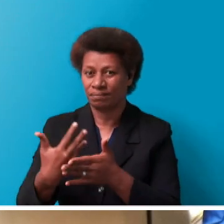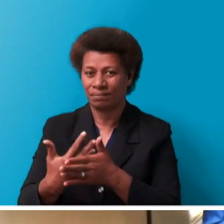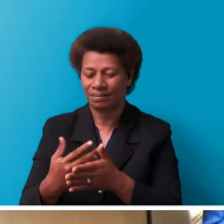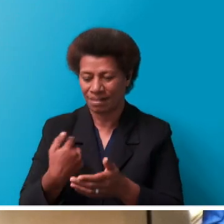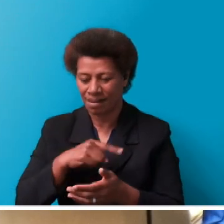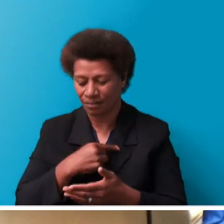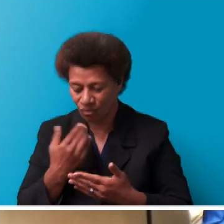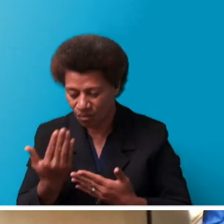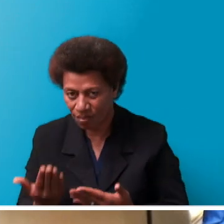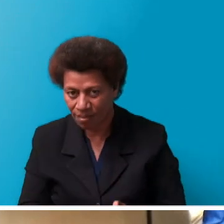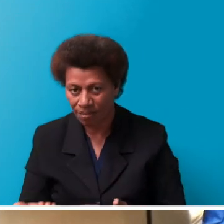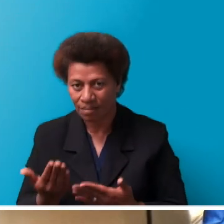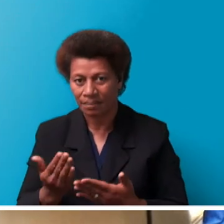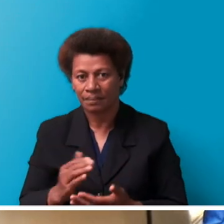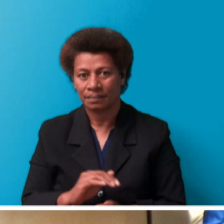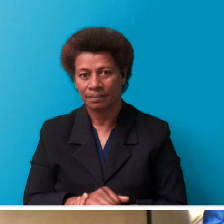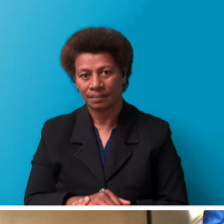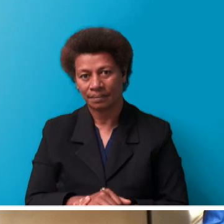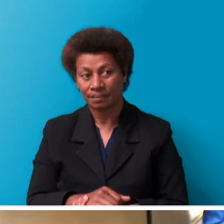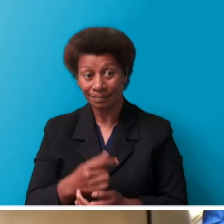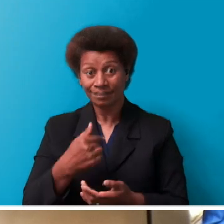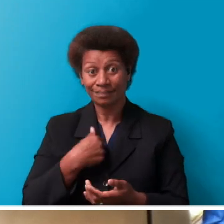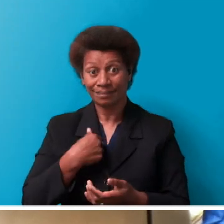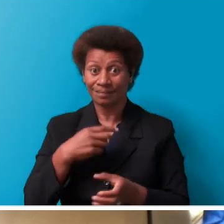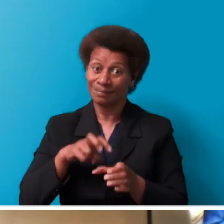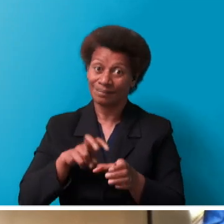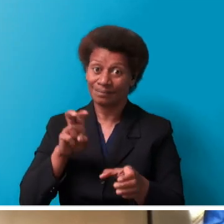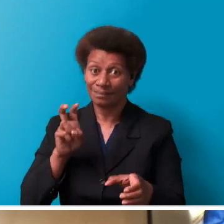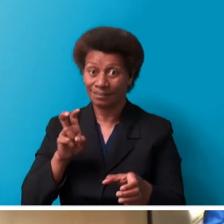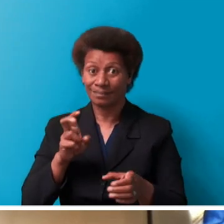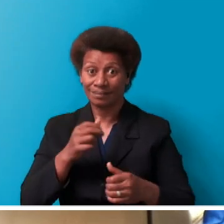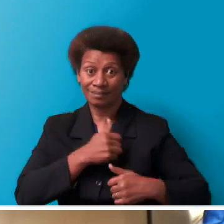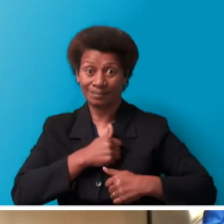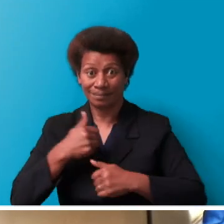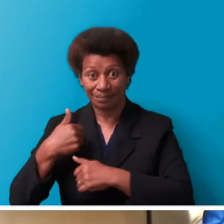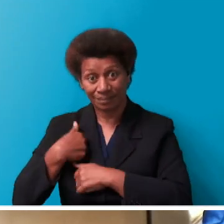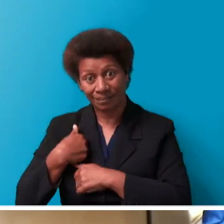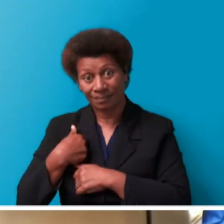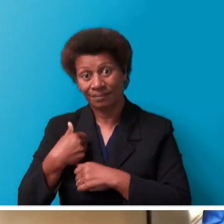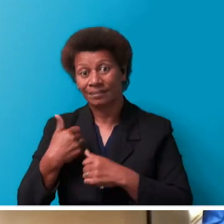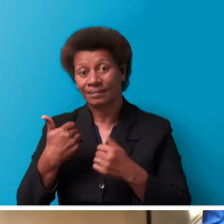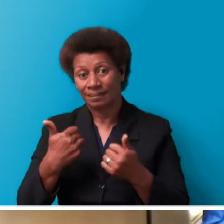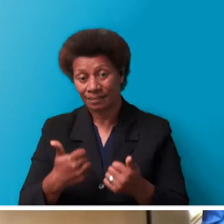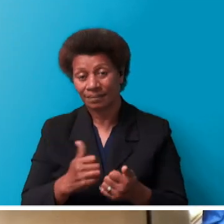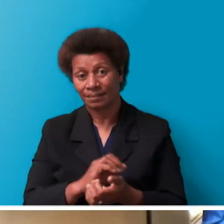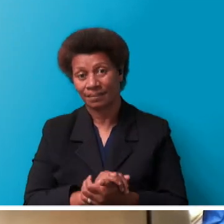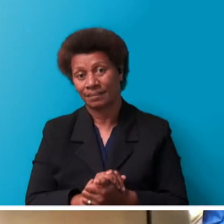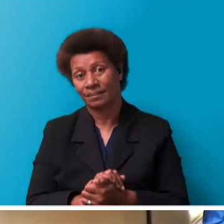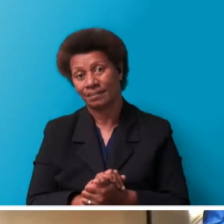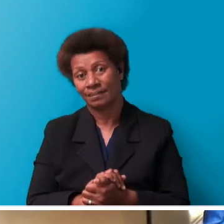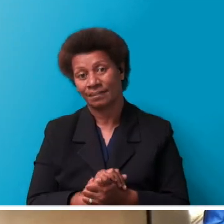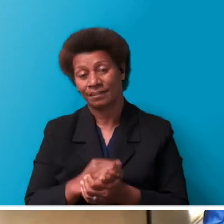Being a retired service person myself, and as Minister for Defense and Veterans Affairs, I will continue